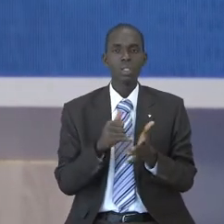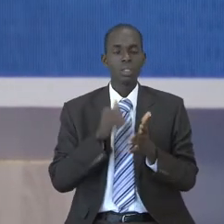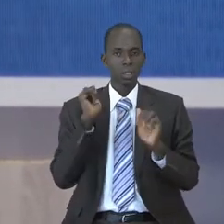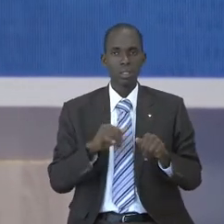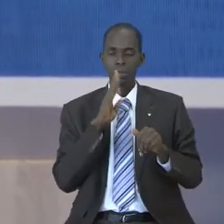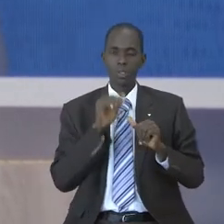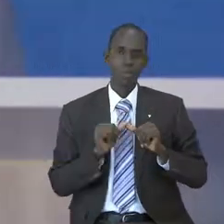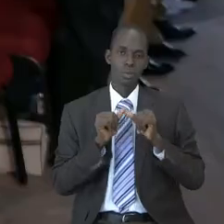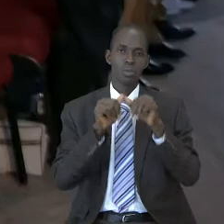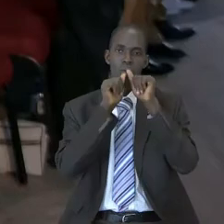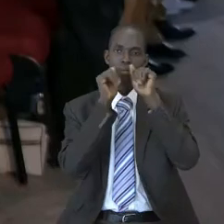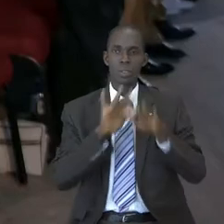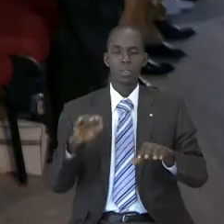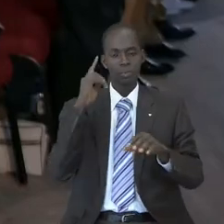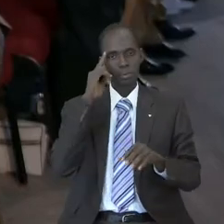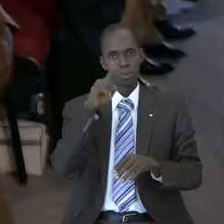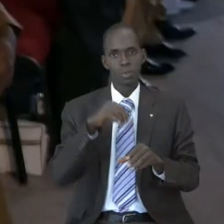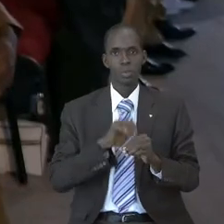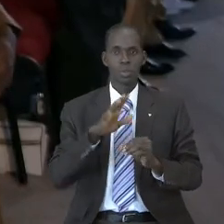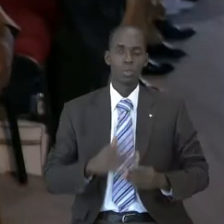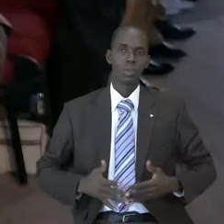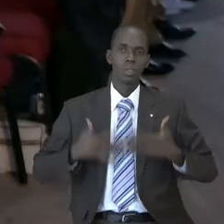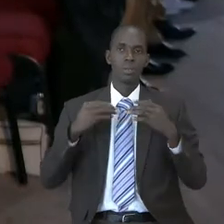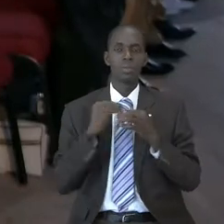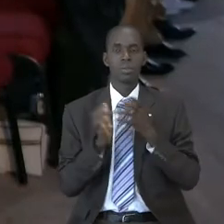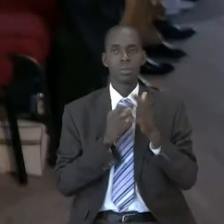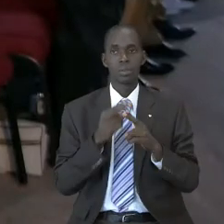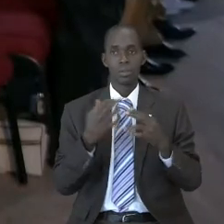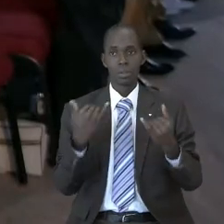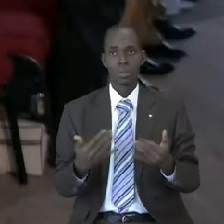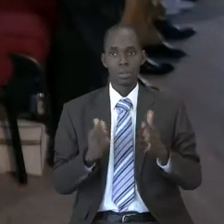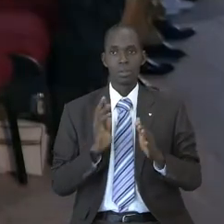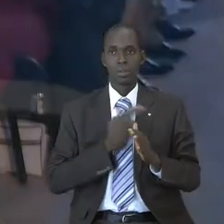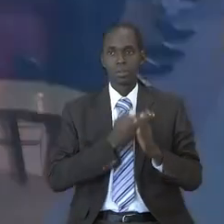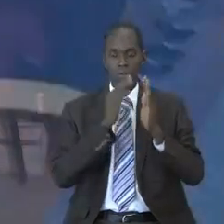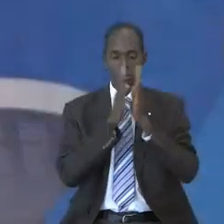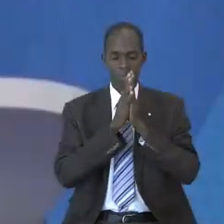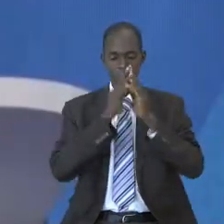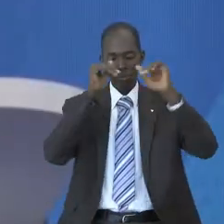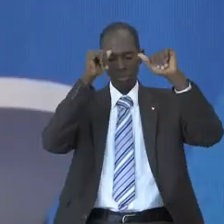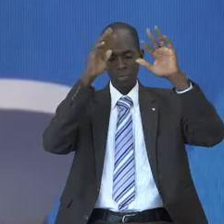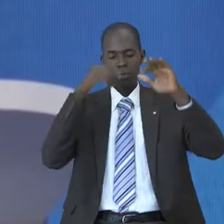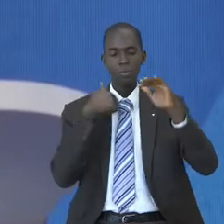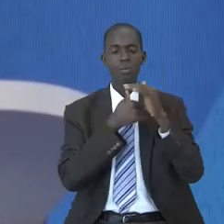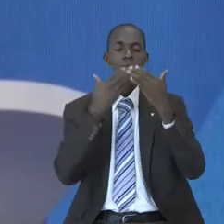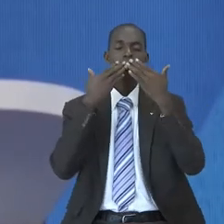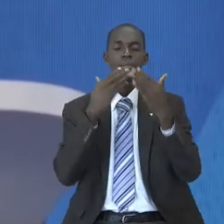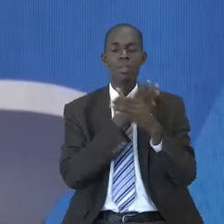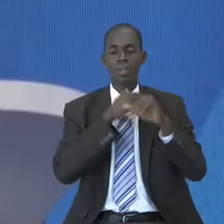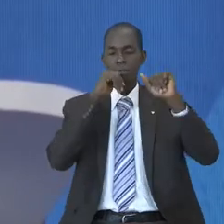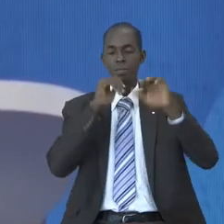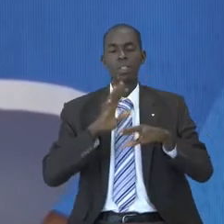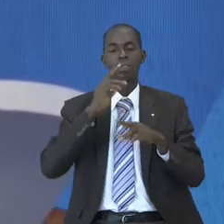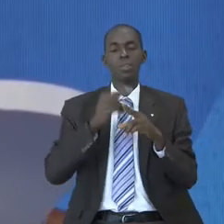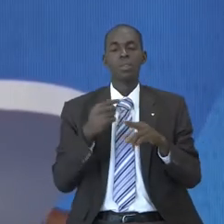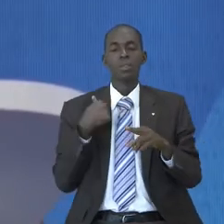life in Jesus' name. Let's have a word of prayer. Father, we thank you and bless your name.